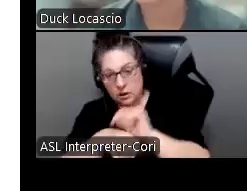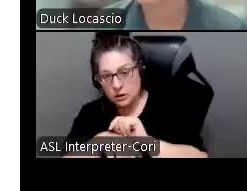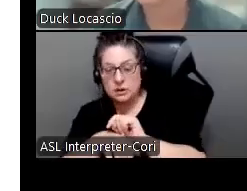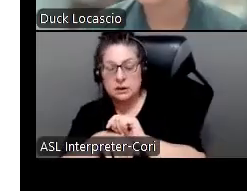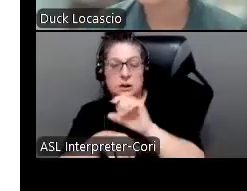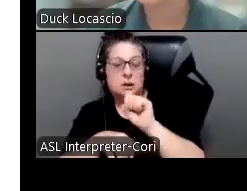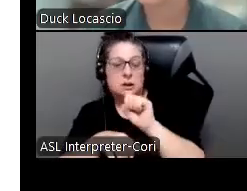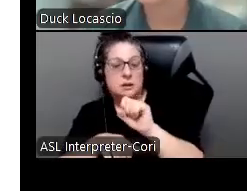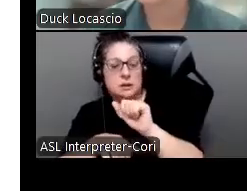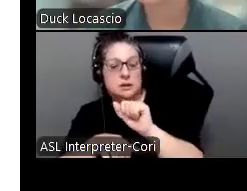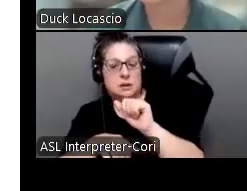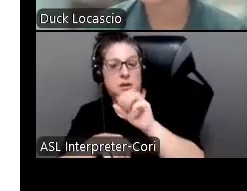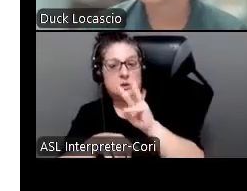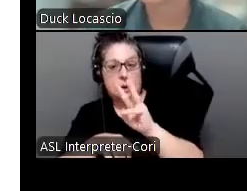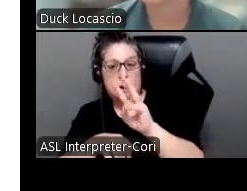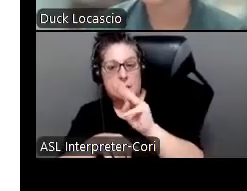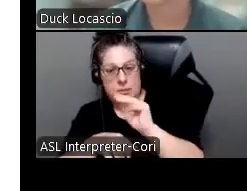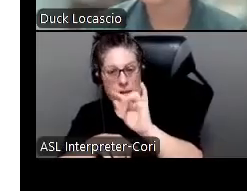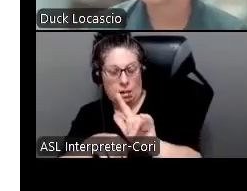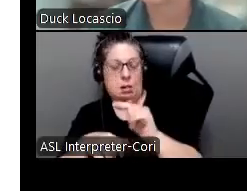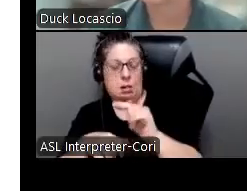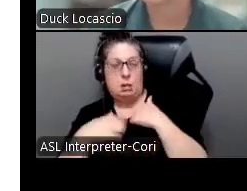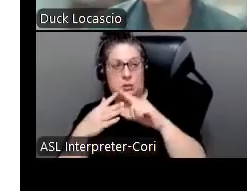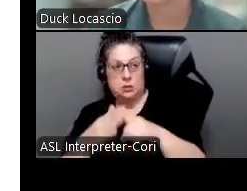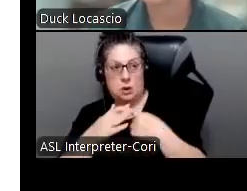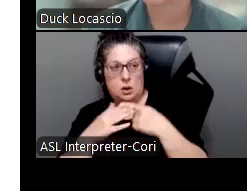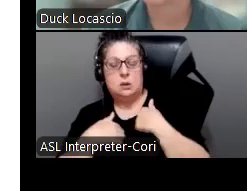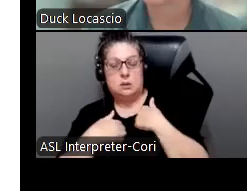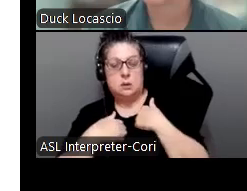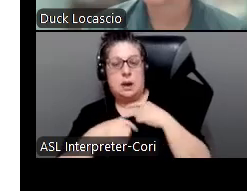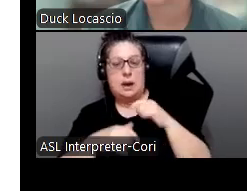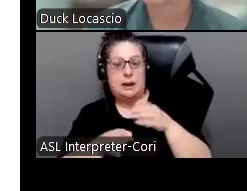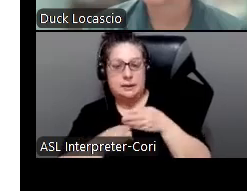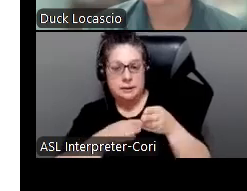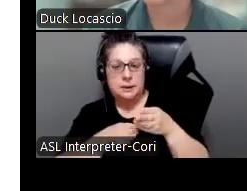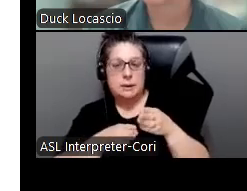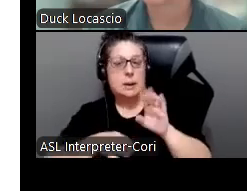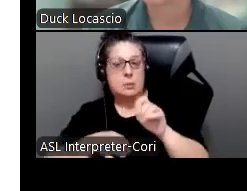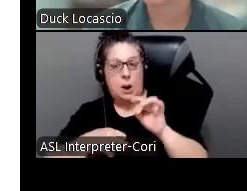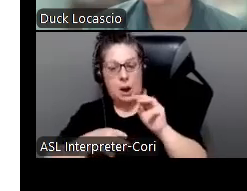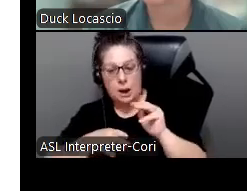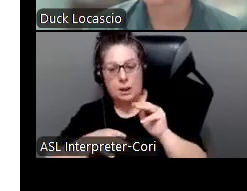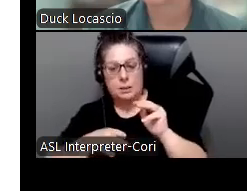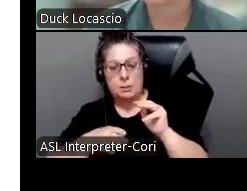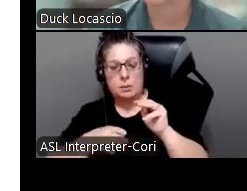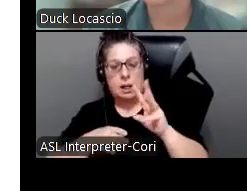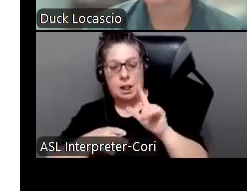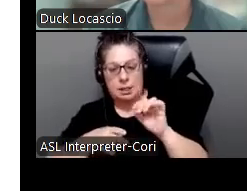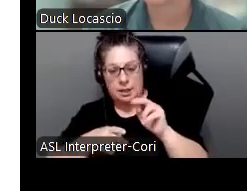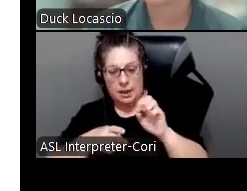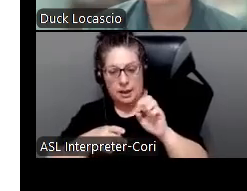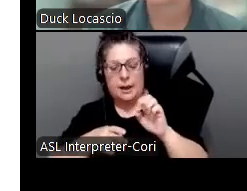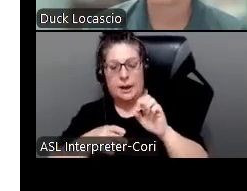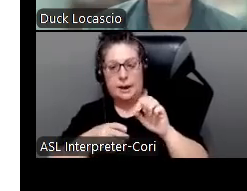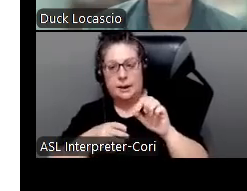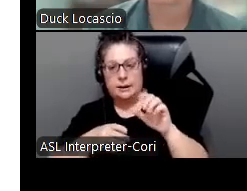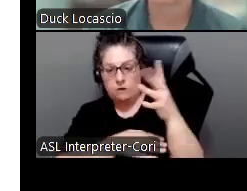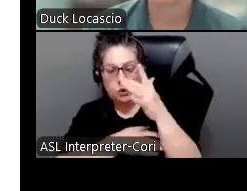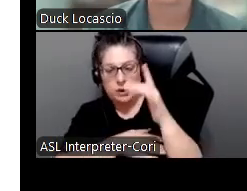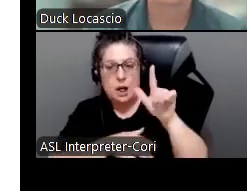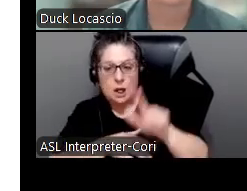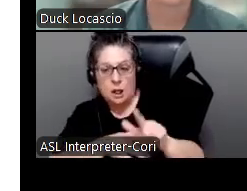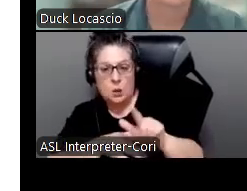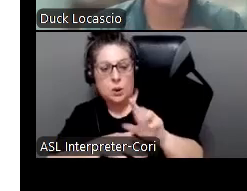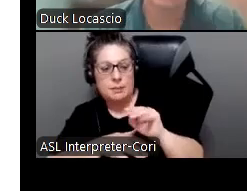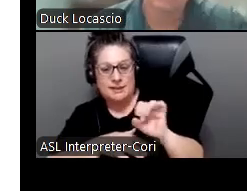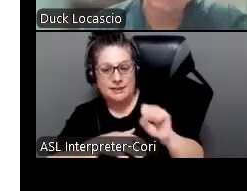sawmilling, and I specialized in the bottomland forest, Arkansas, Louisiana, Mississippi, lower Mississippi